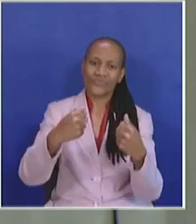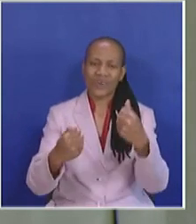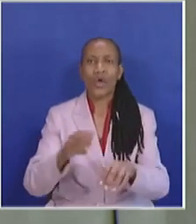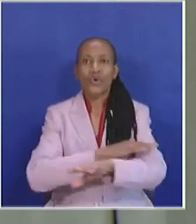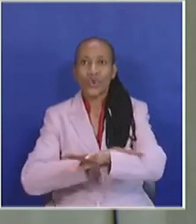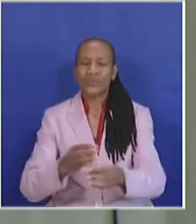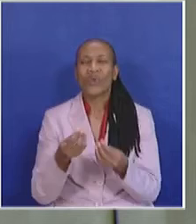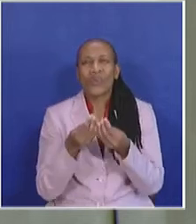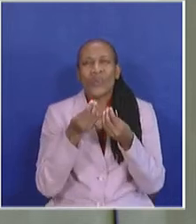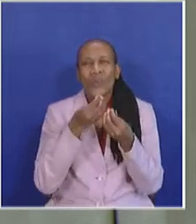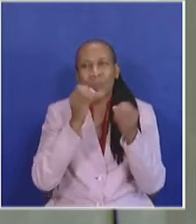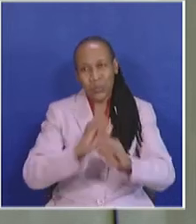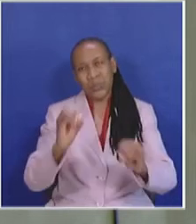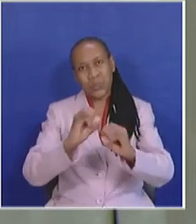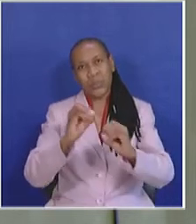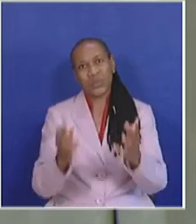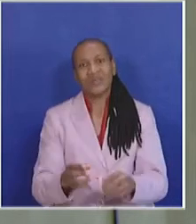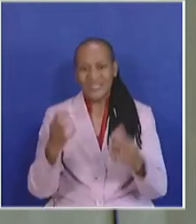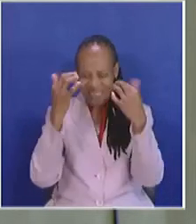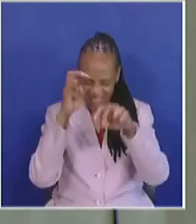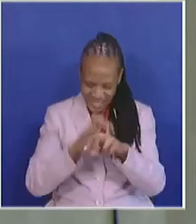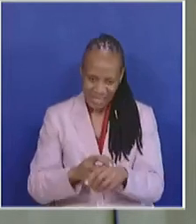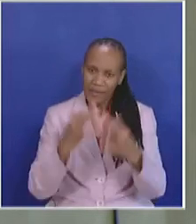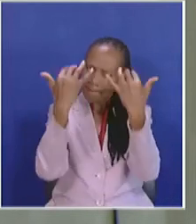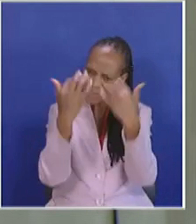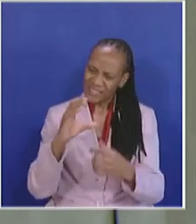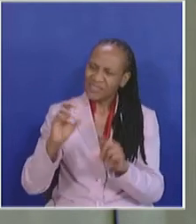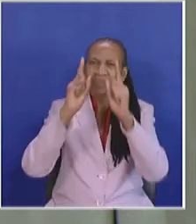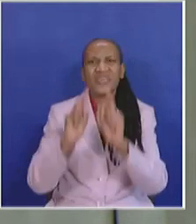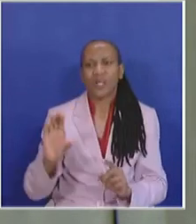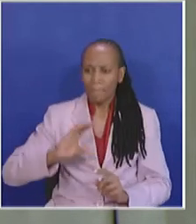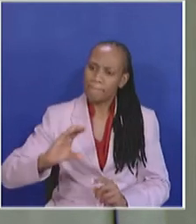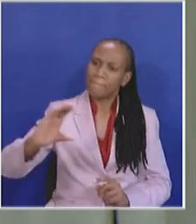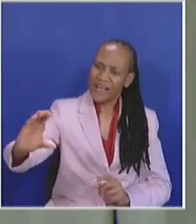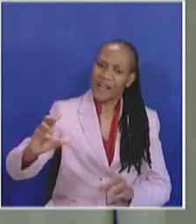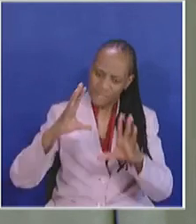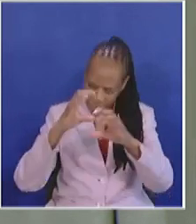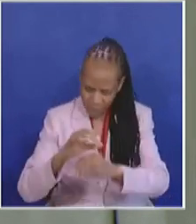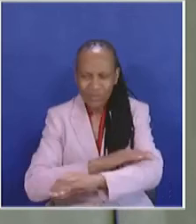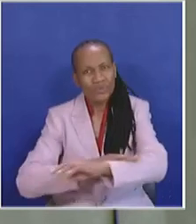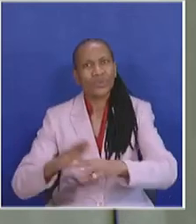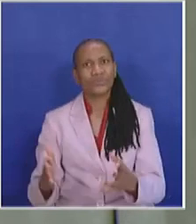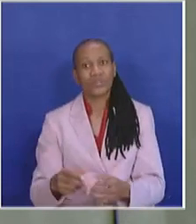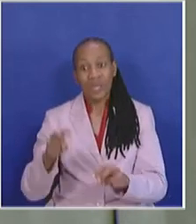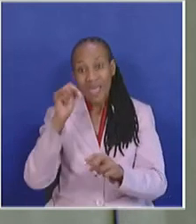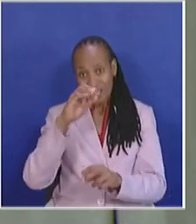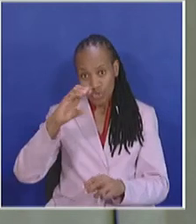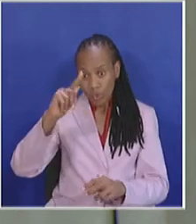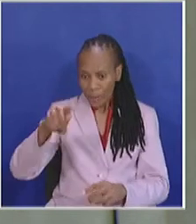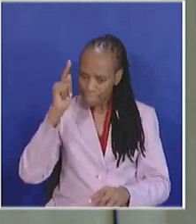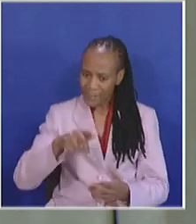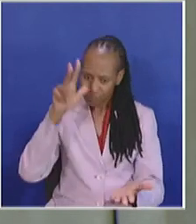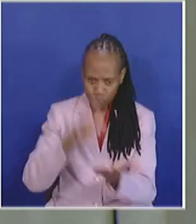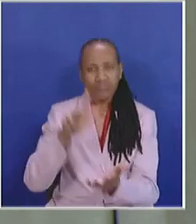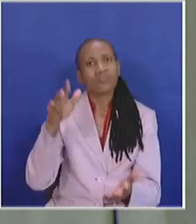is why we say there must be a special fund, and this house must adopt that here. This house must adopt that special fund,